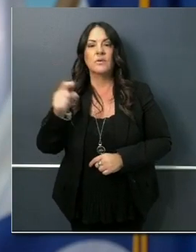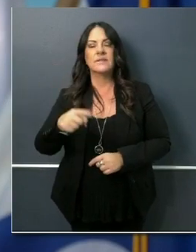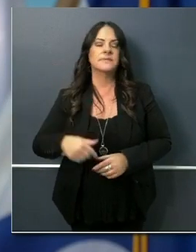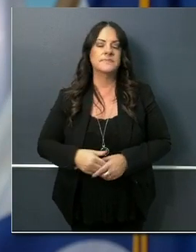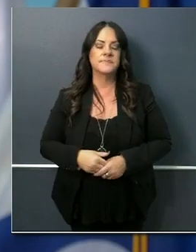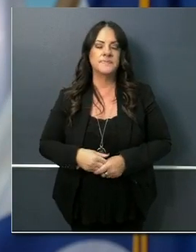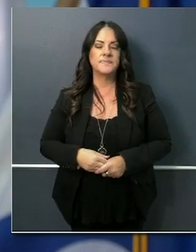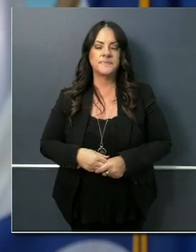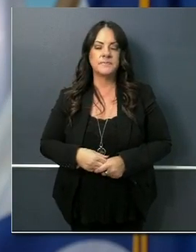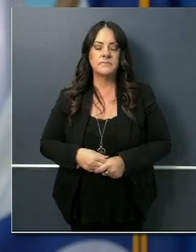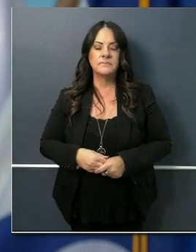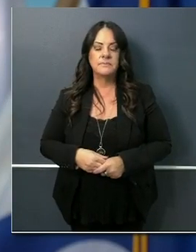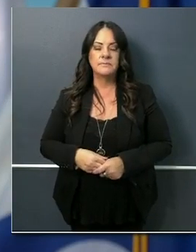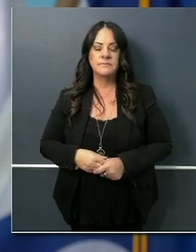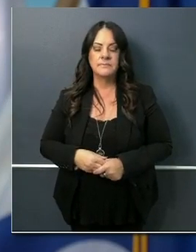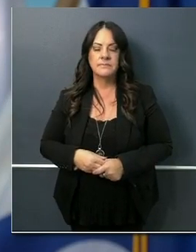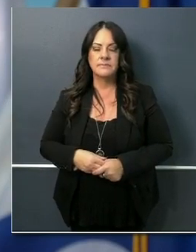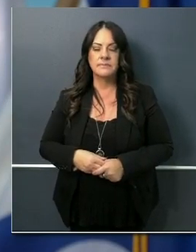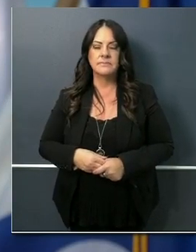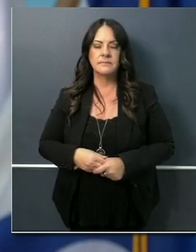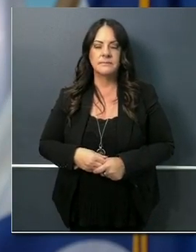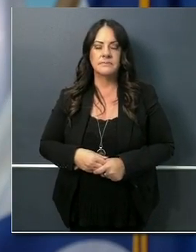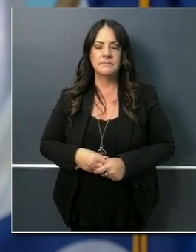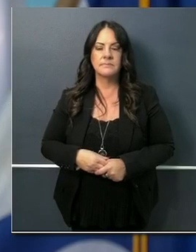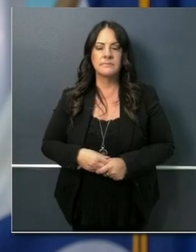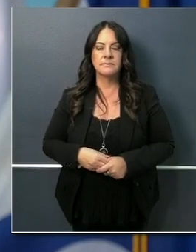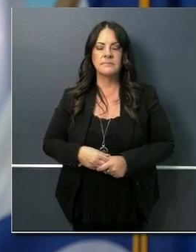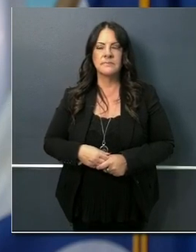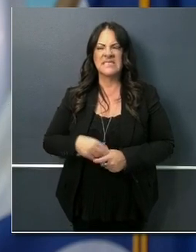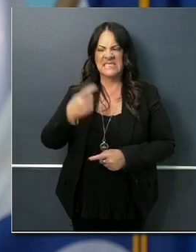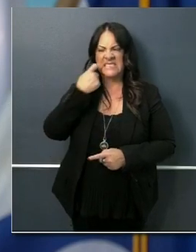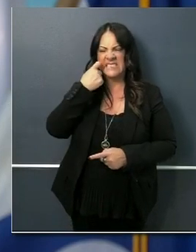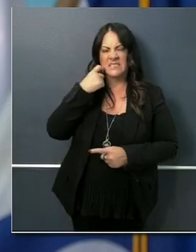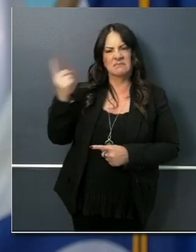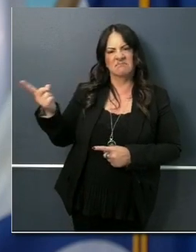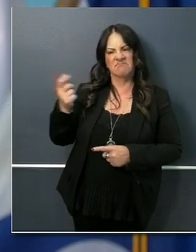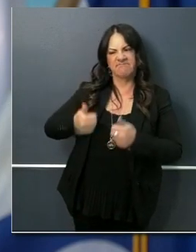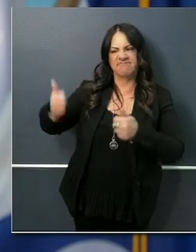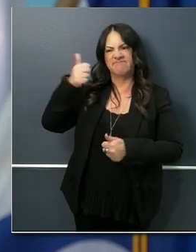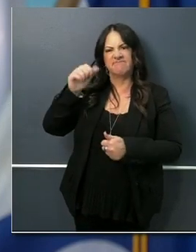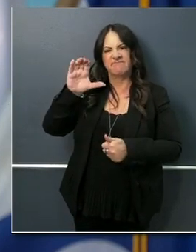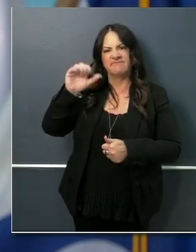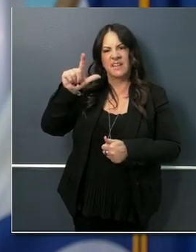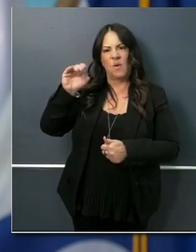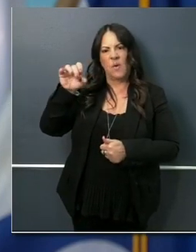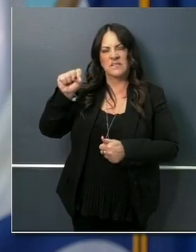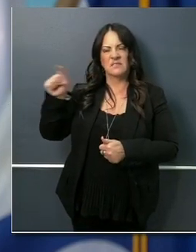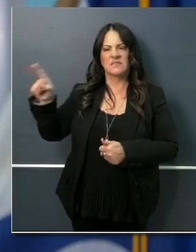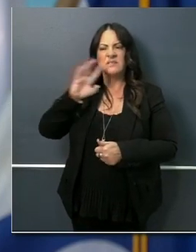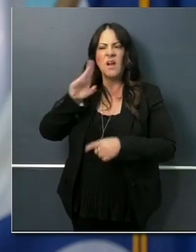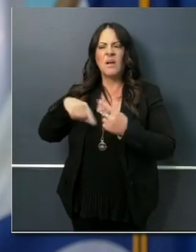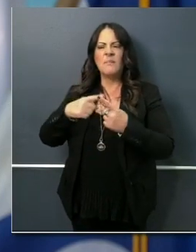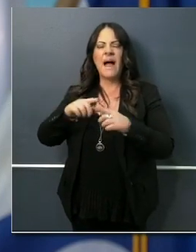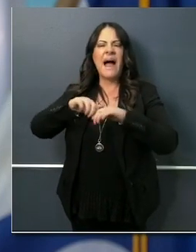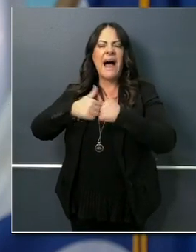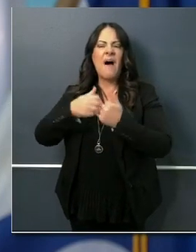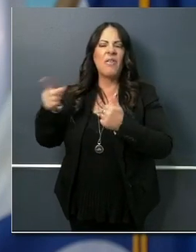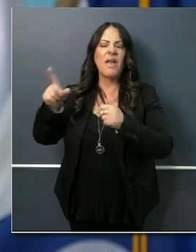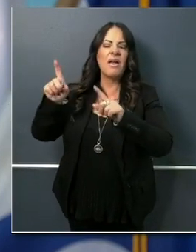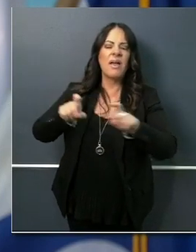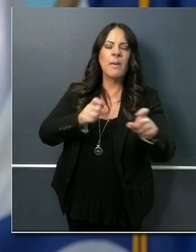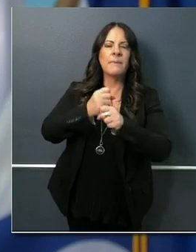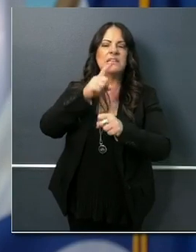Hi, Governor. So the head of OES just spoke a little bit about some of the kind of quality control measures we've done in